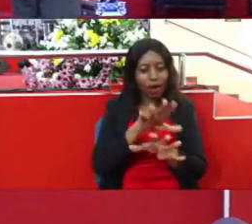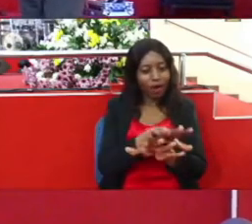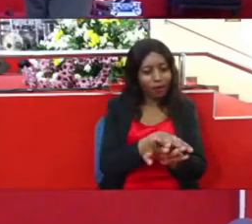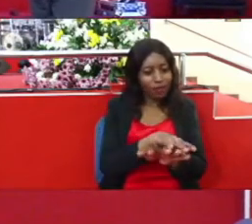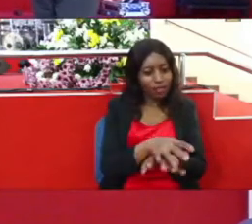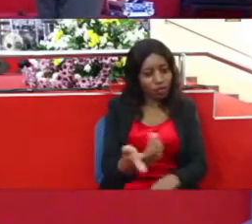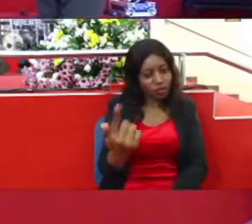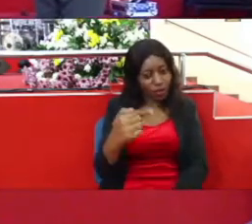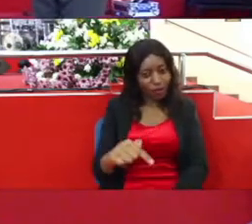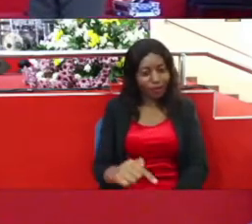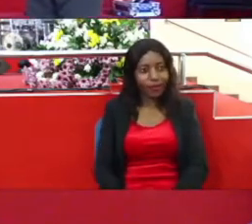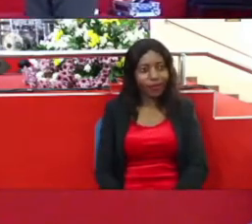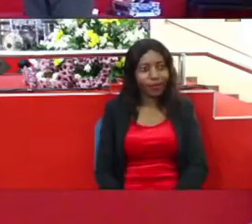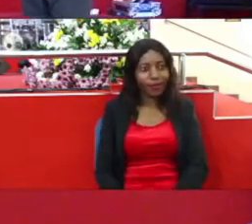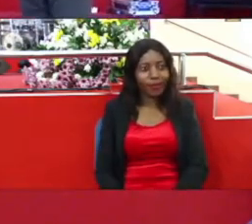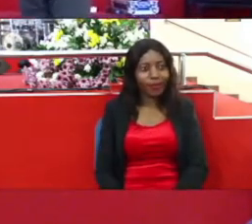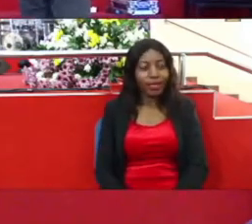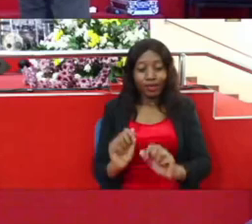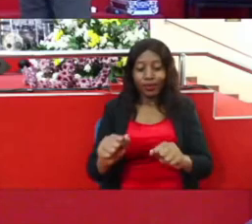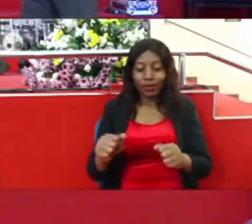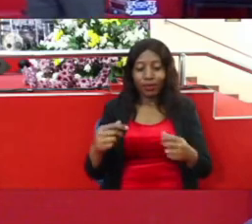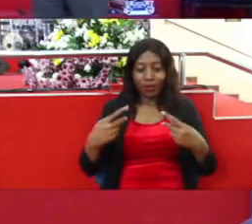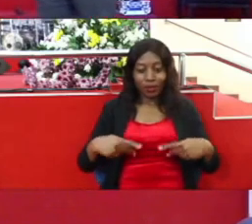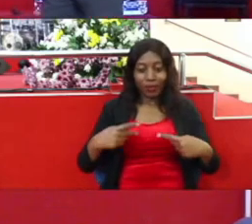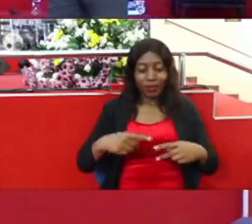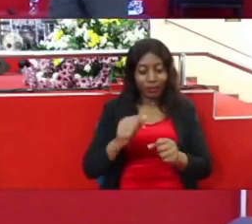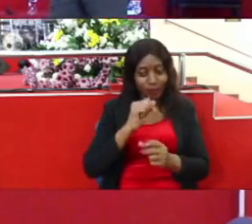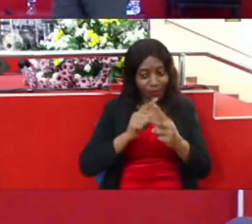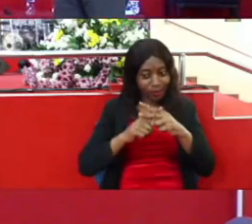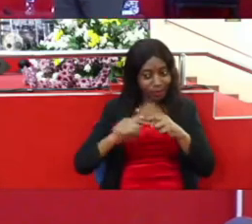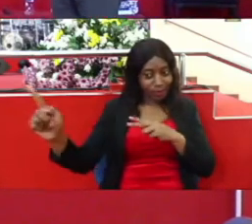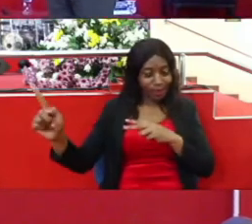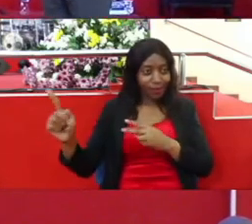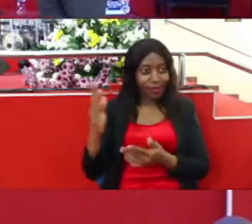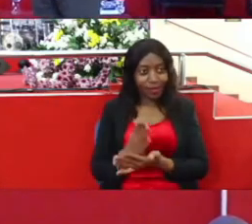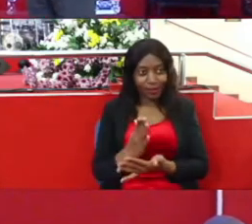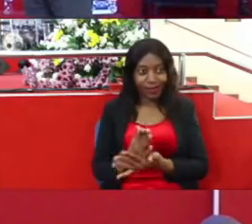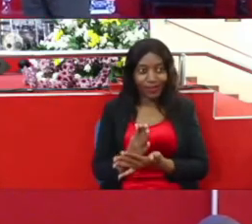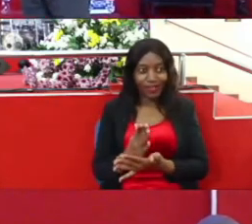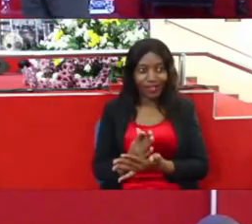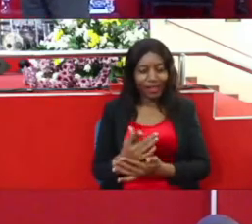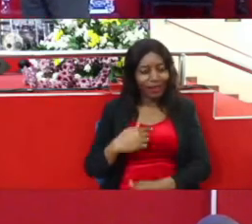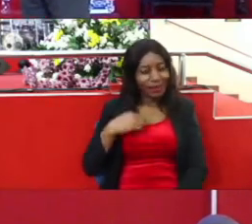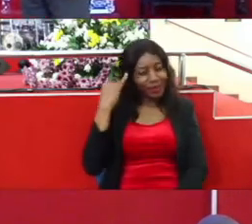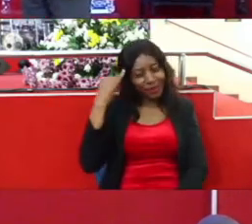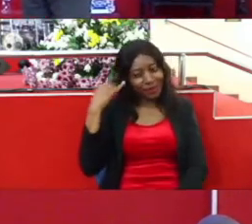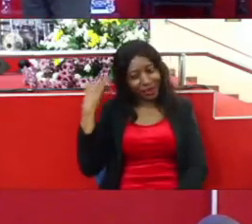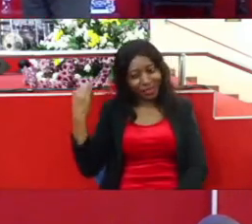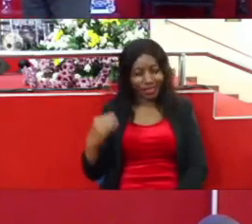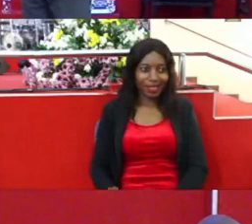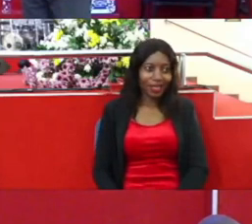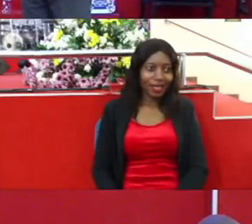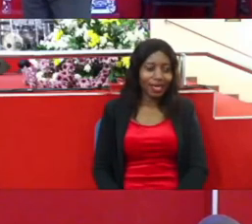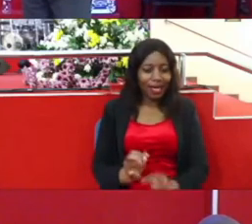to scamper, isn't it? Hivyo basi watu wakatoroka. When the whale is coming, wakati samaki yu I haven't seen one, I'm just imagining. If it is coming